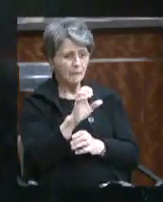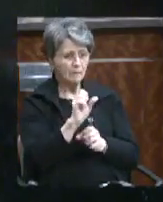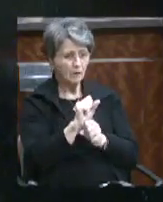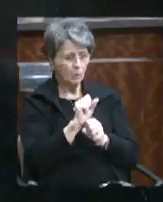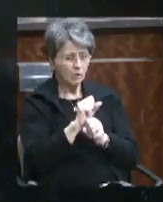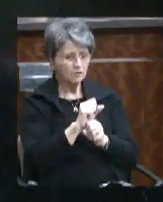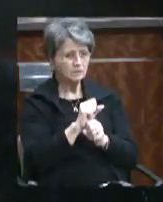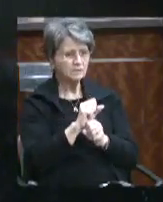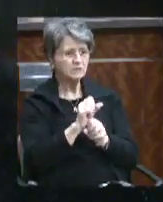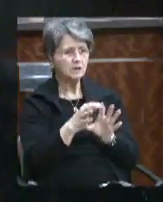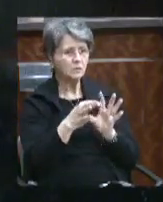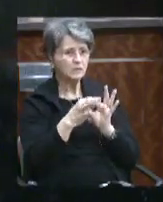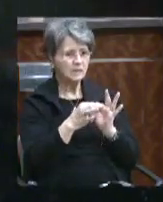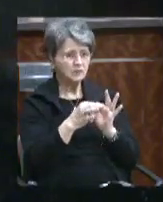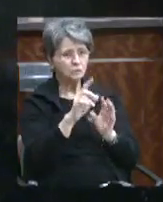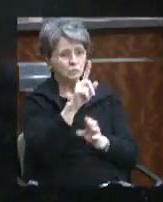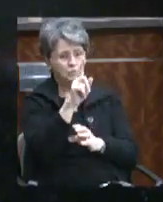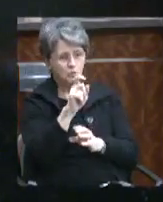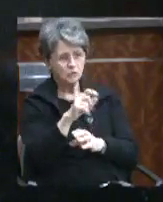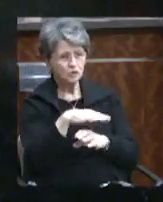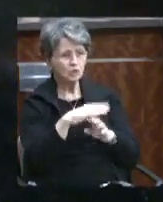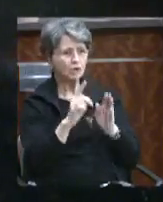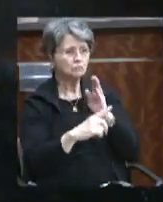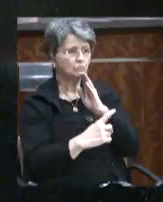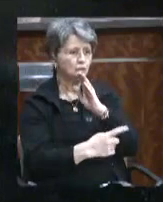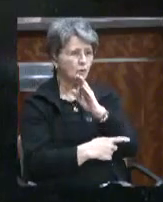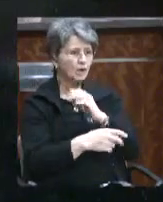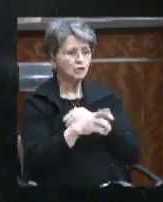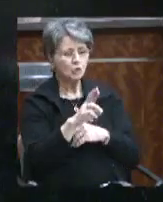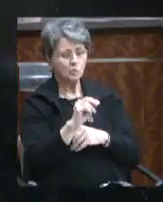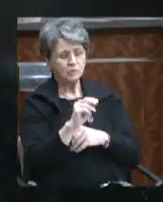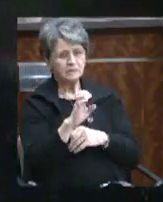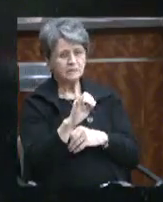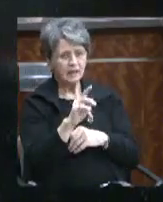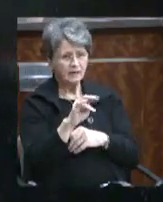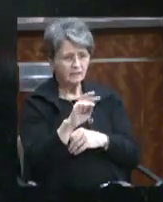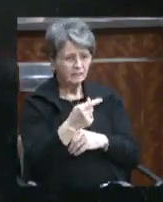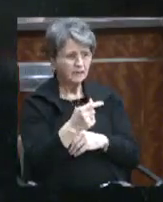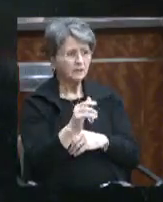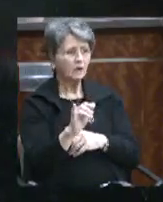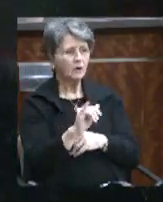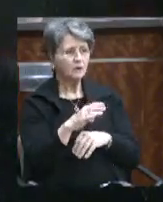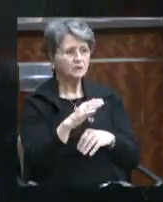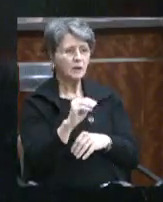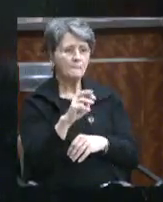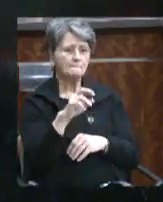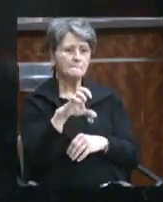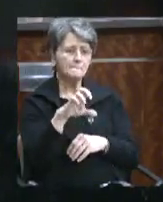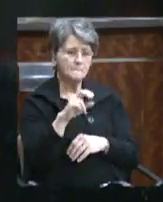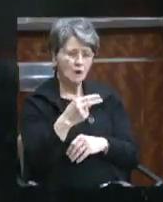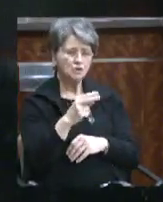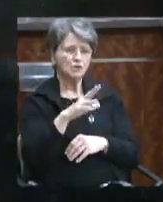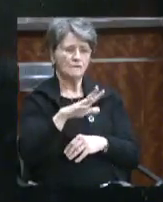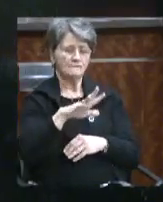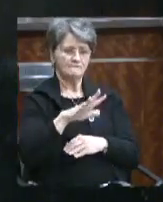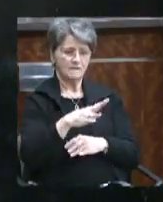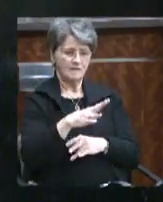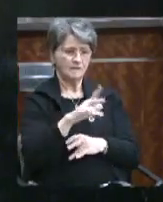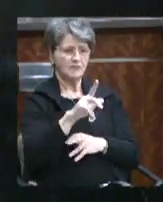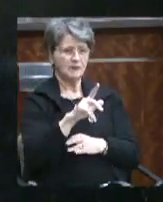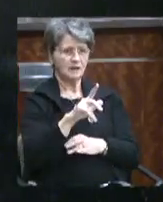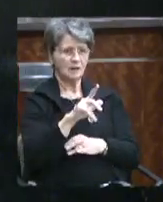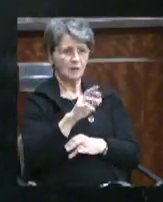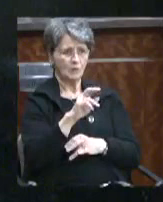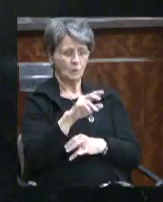regarding trash pickup and recycling. I want to let everybody know now on March the 5th is the City of Laurel's annual